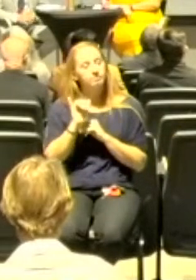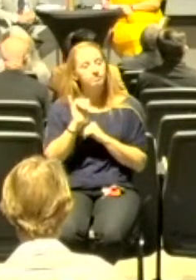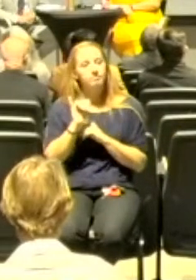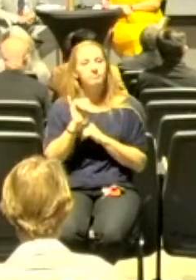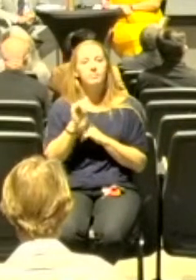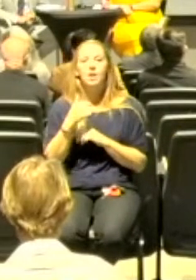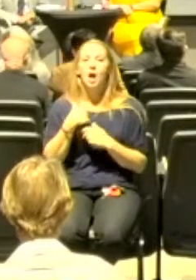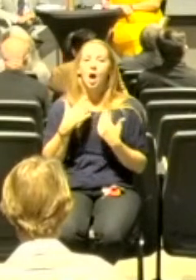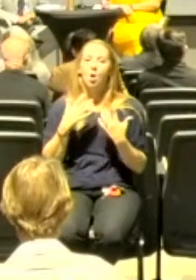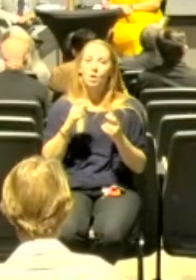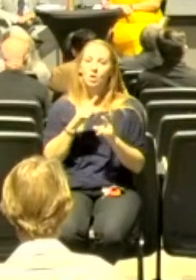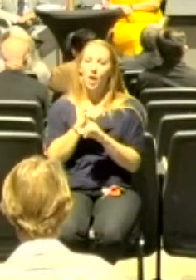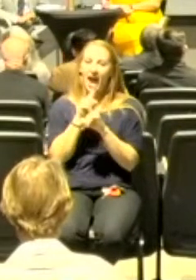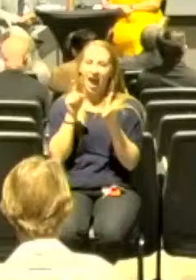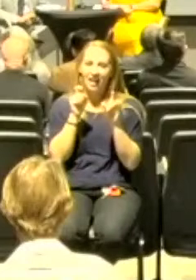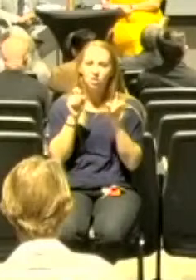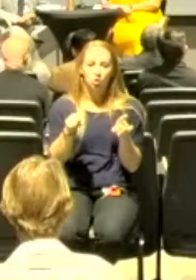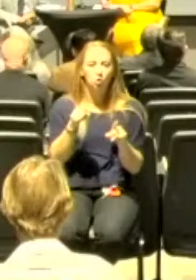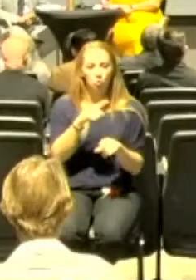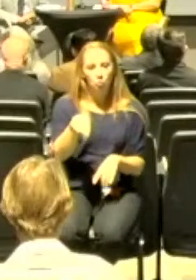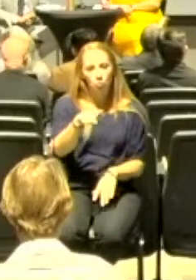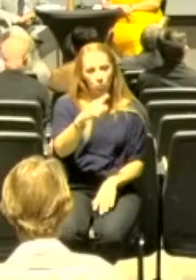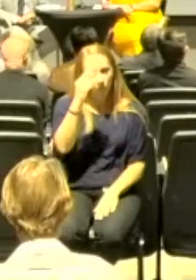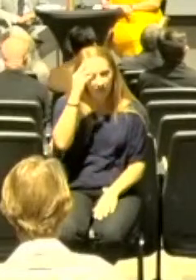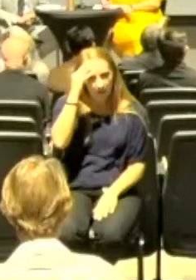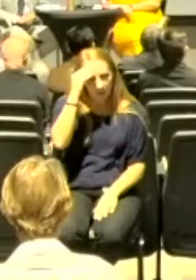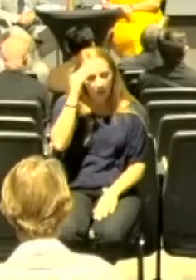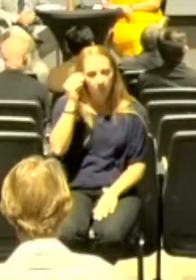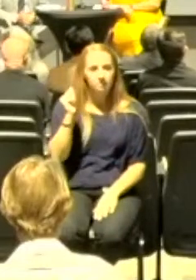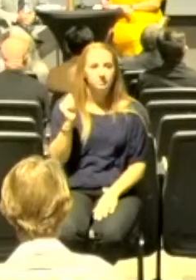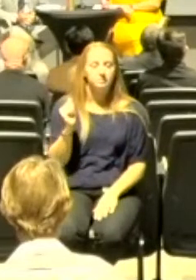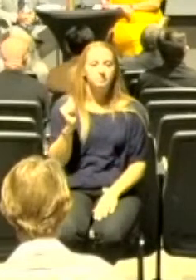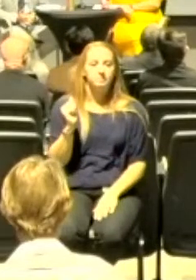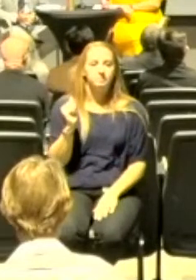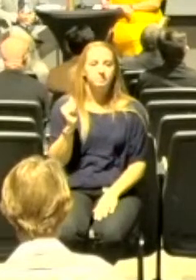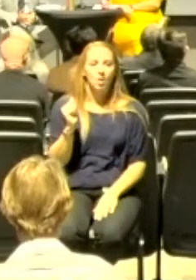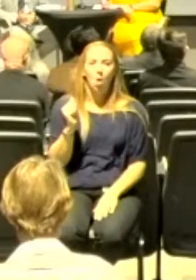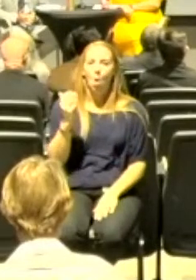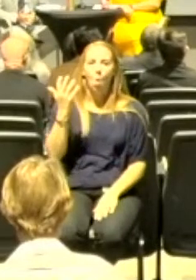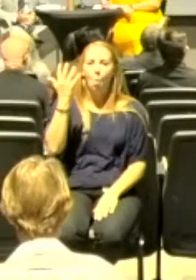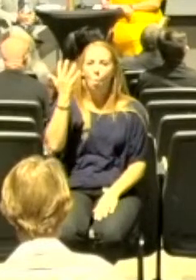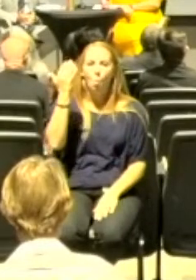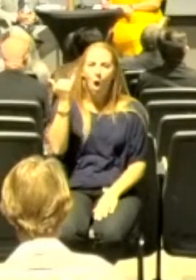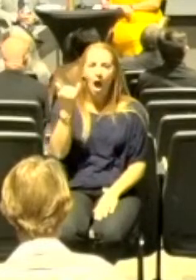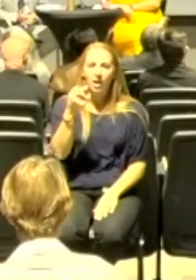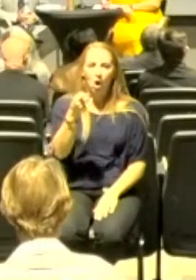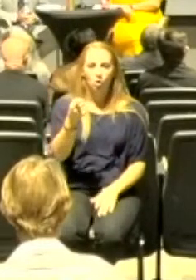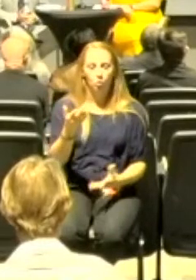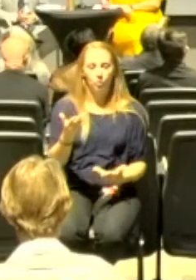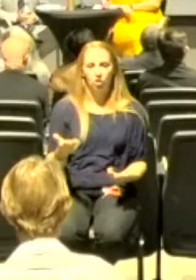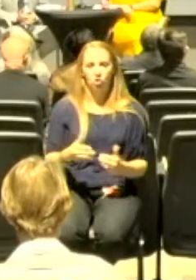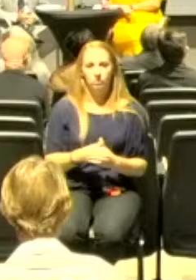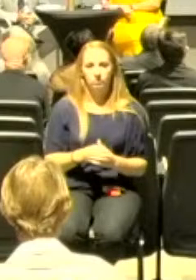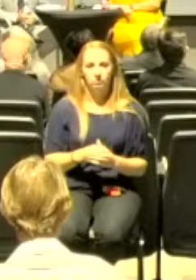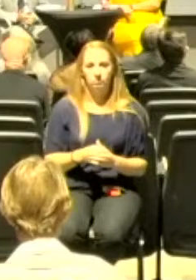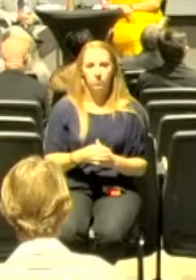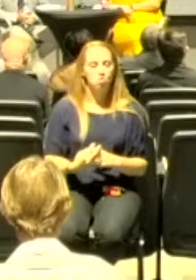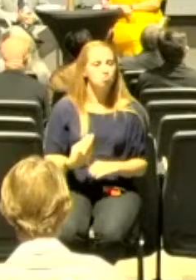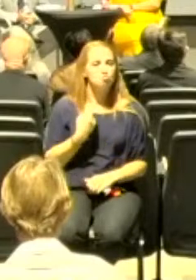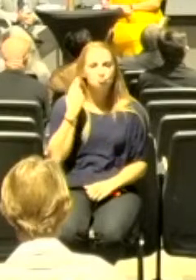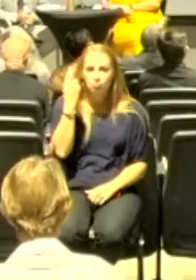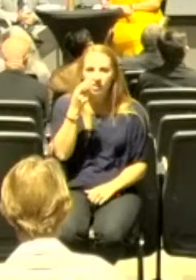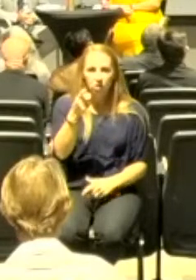you, and I would ask you to have that in your mind as we move forward is, why are you here? What's your why for being